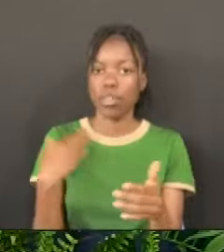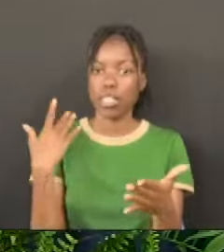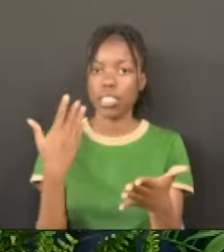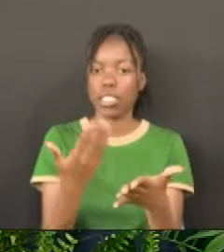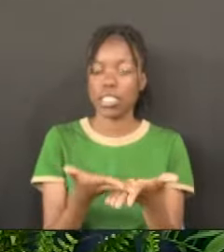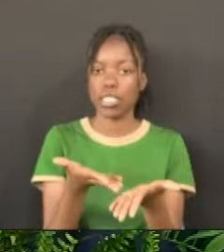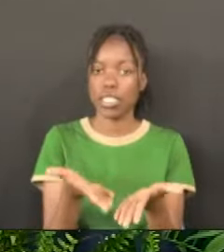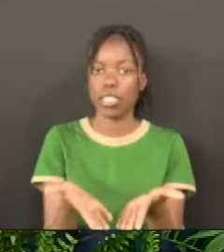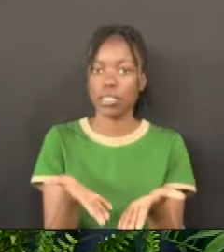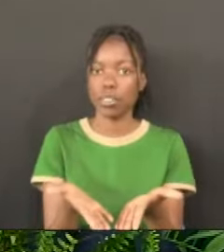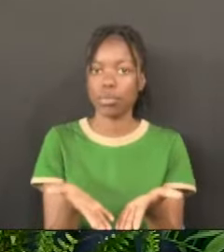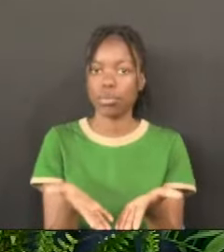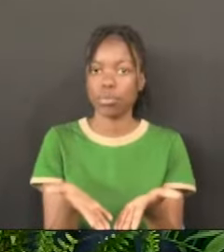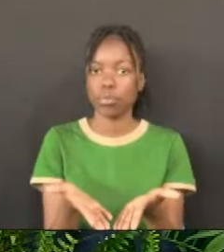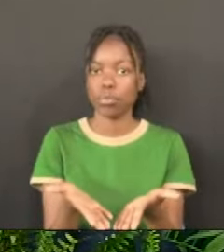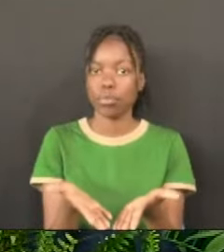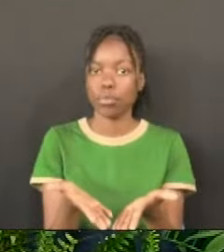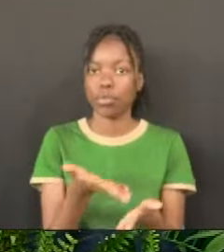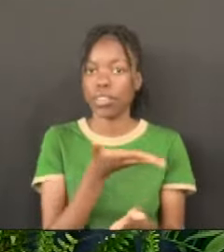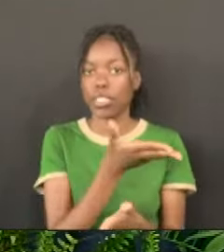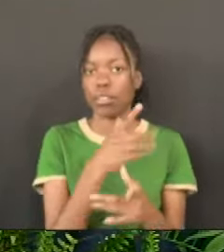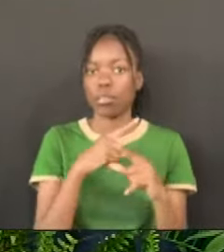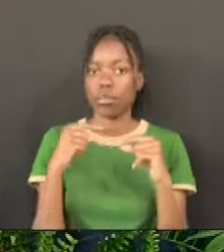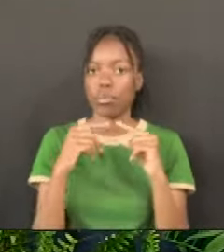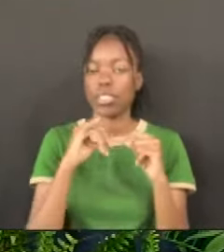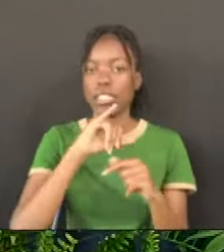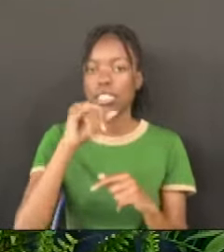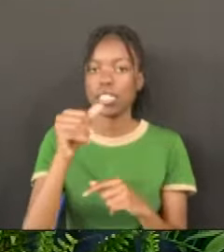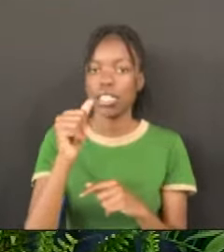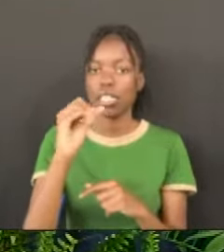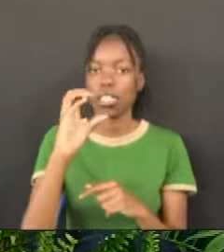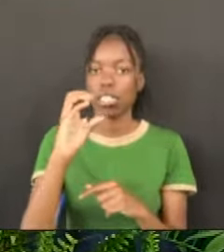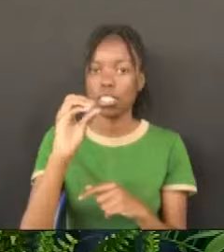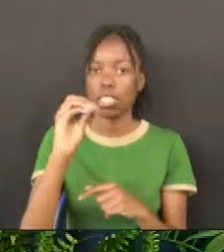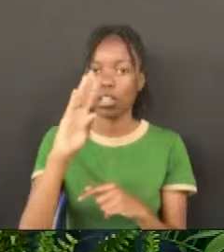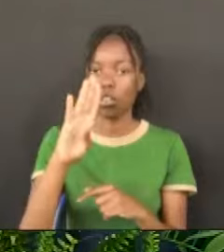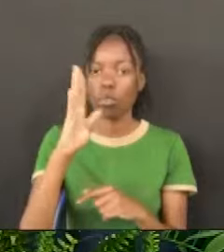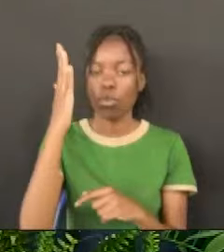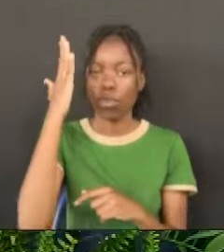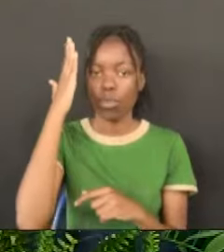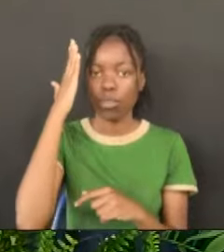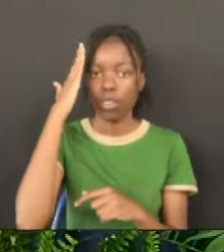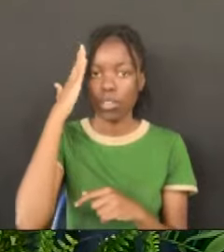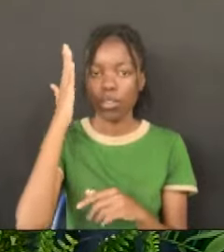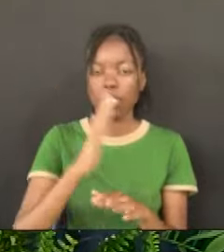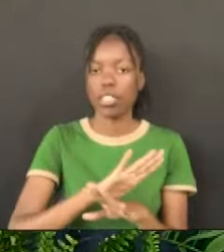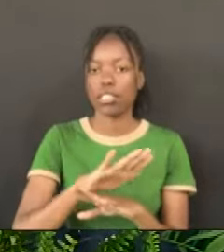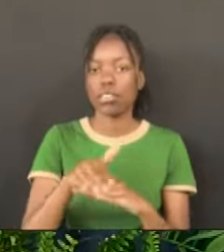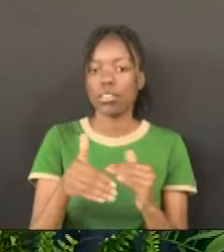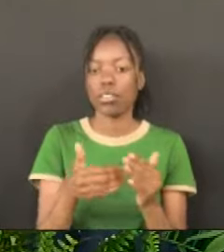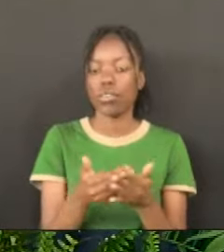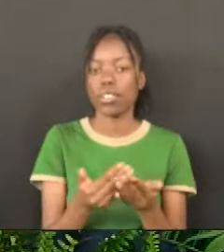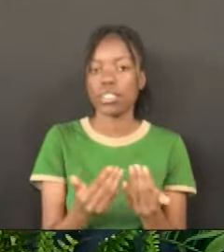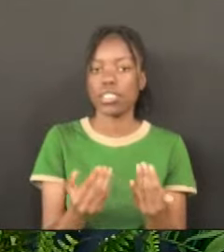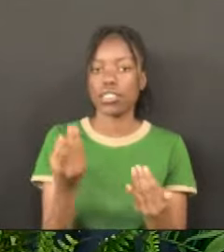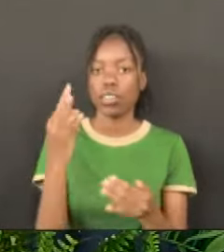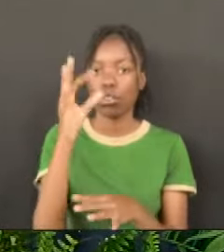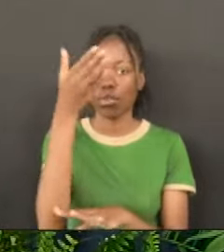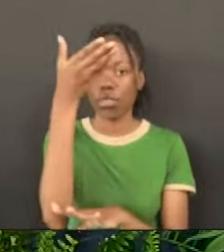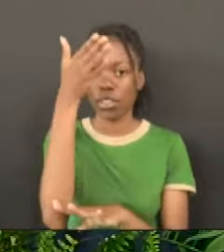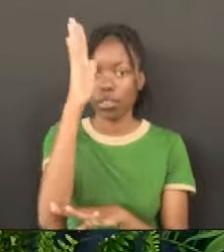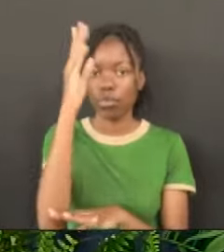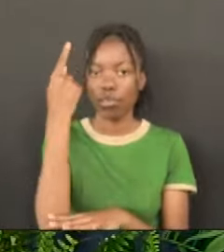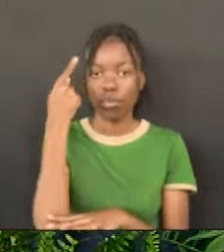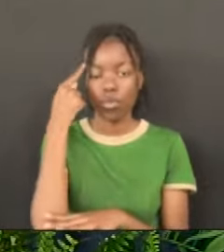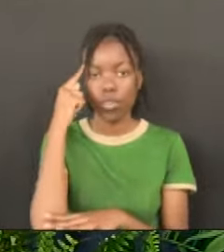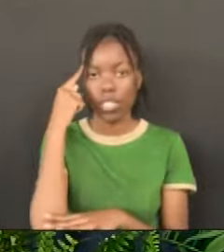Jacob." And we knew that all of us are worms of God. Though we think that we are